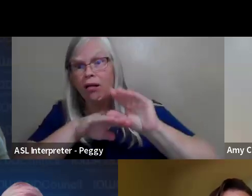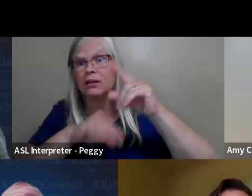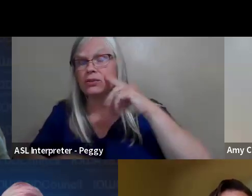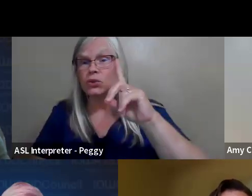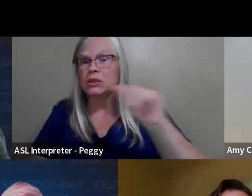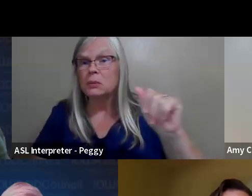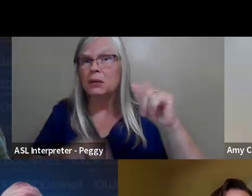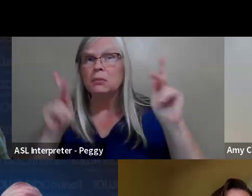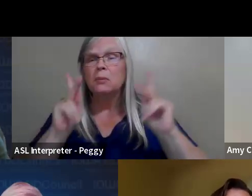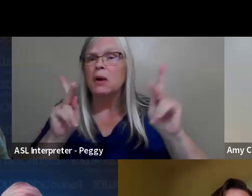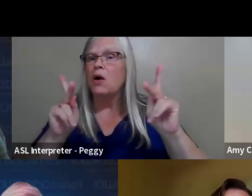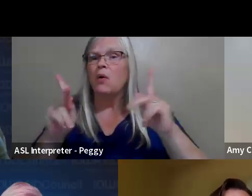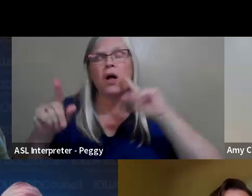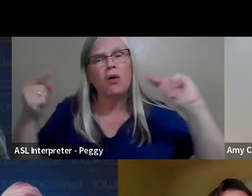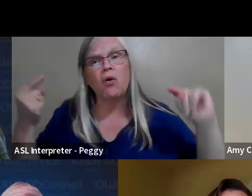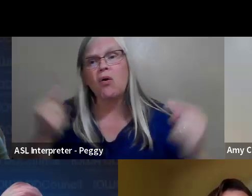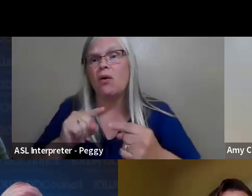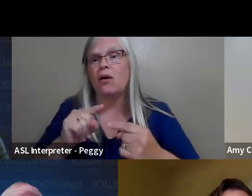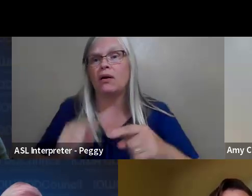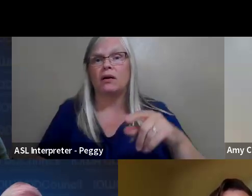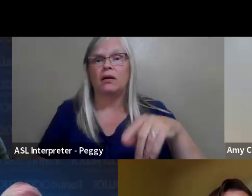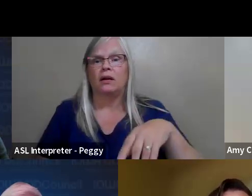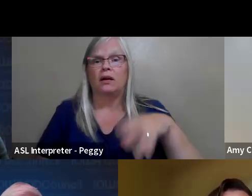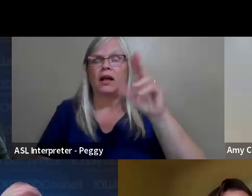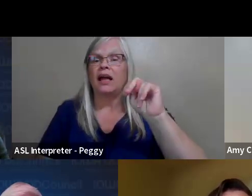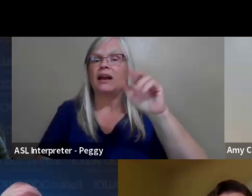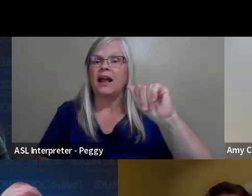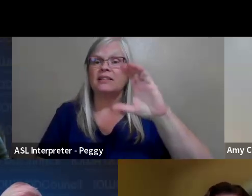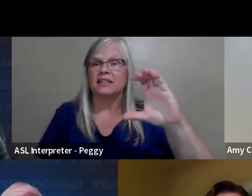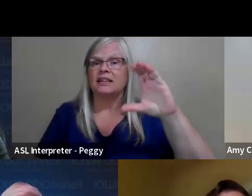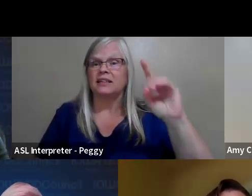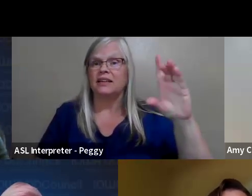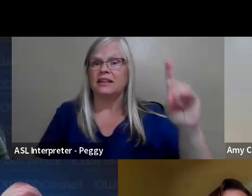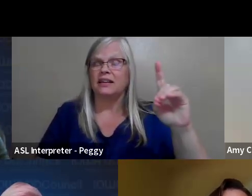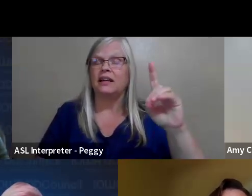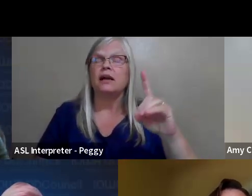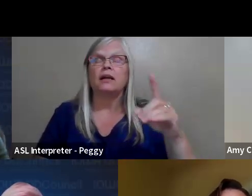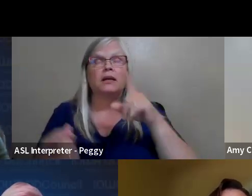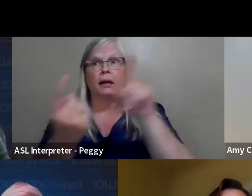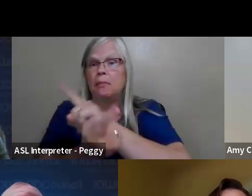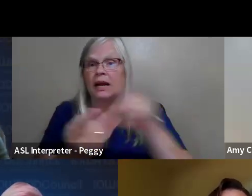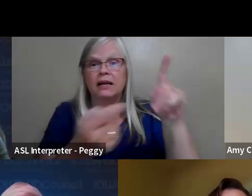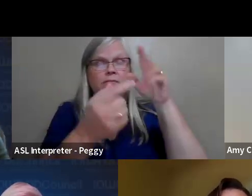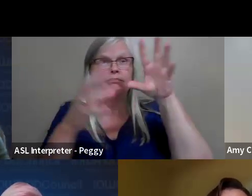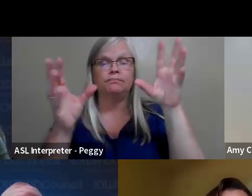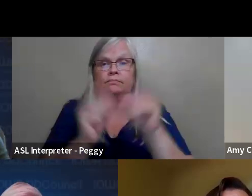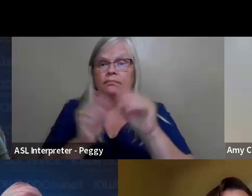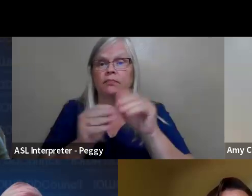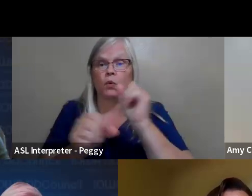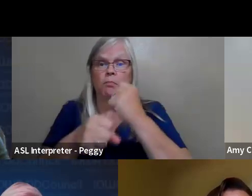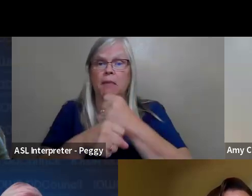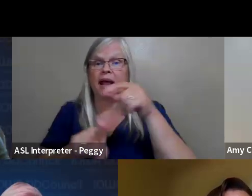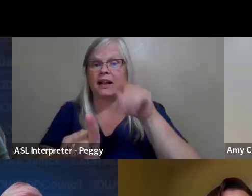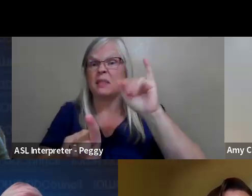community. NACDD made over 100 in-person meetings with Republican offices. We made this bill